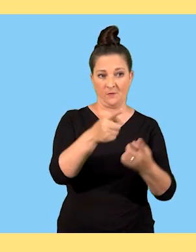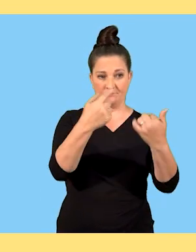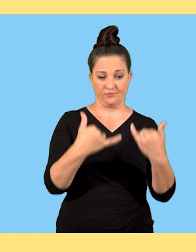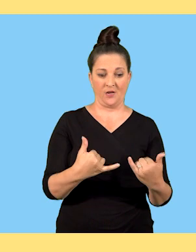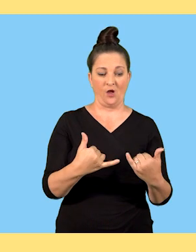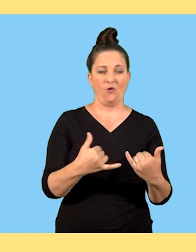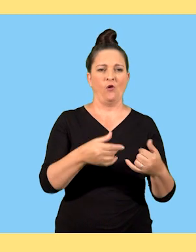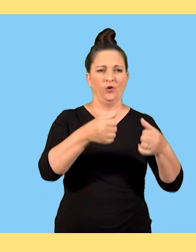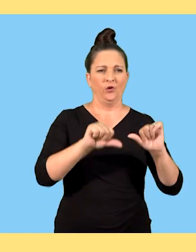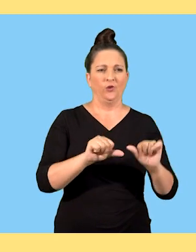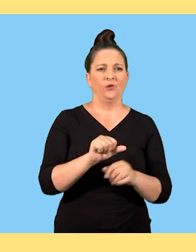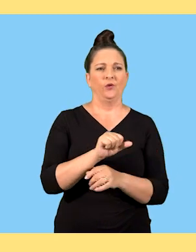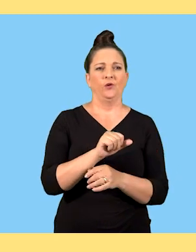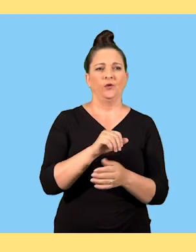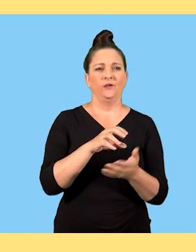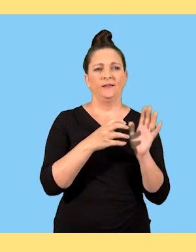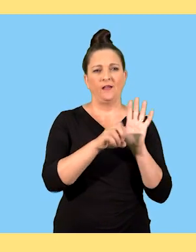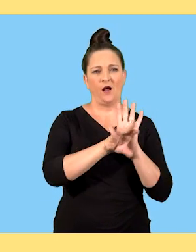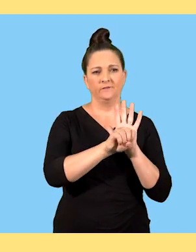to advertising, we are saying